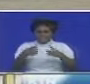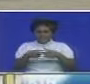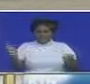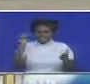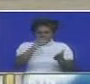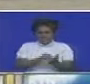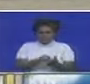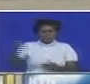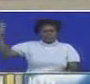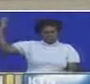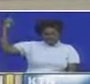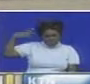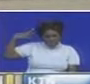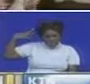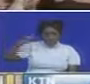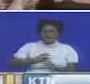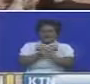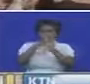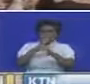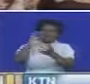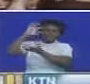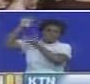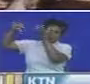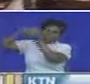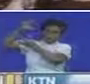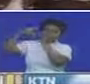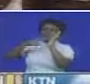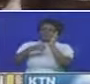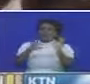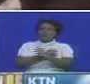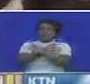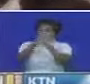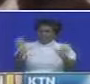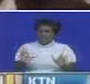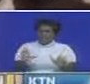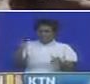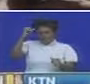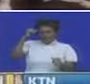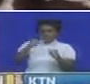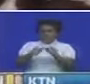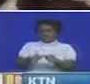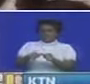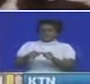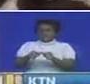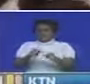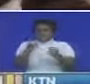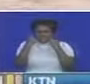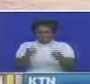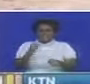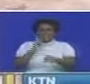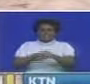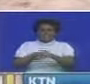The scorching sun and clear clouds, an indication to the residents here and a reminder of tough times